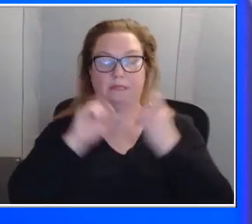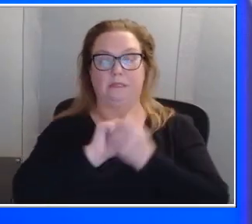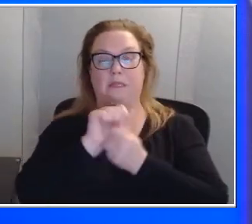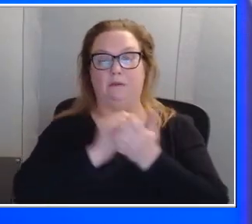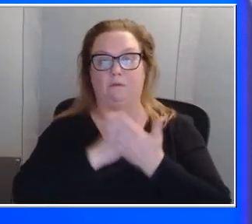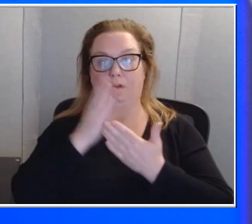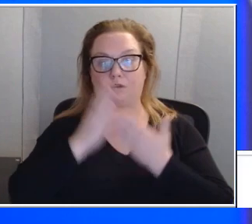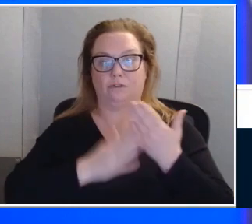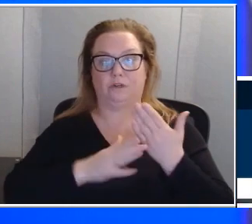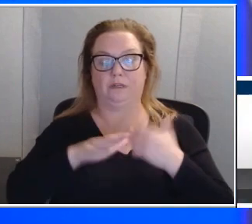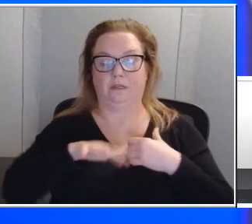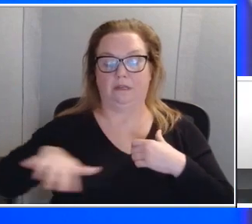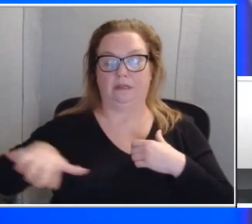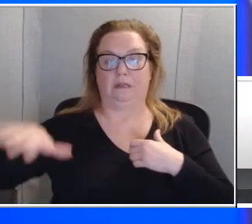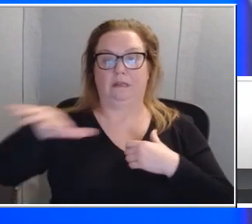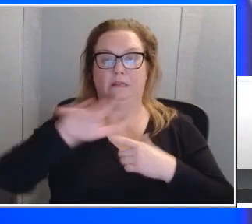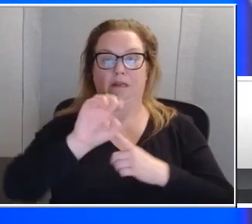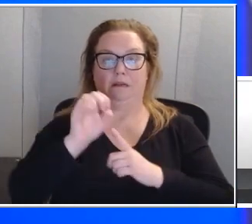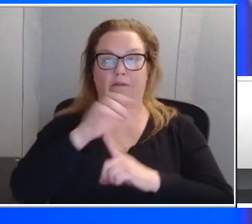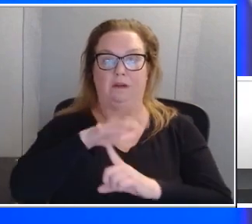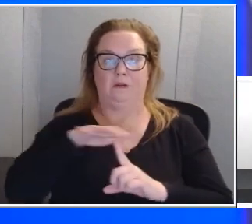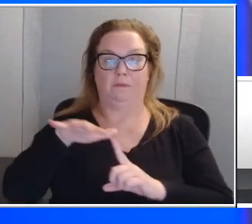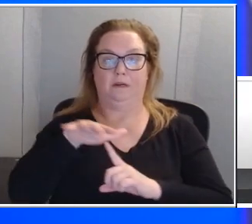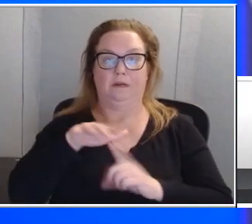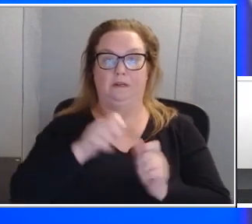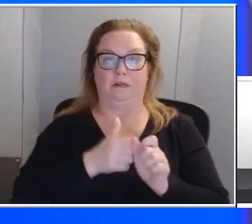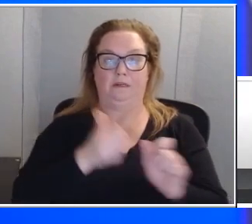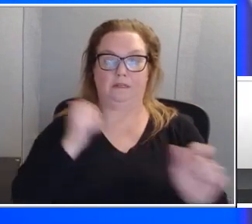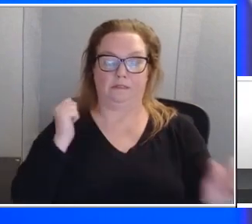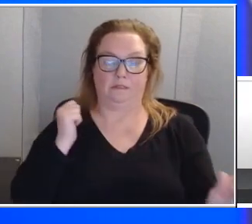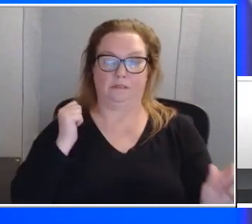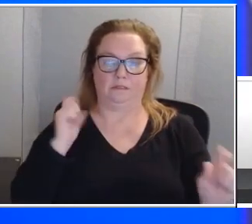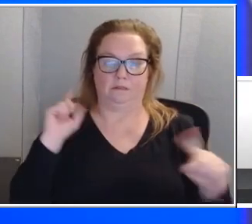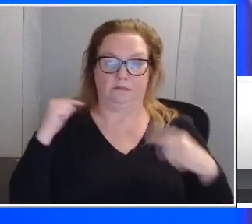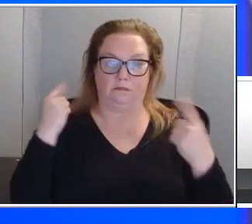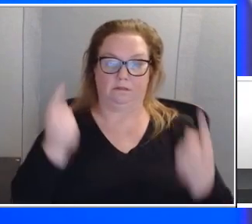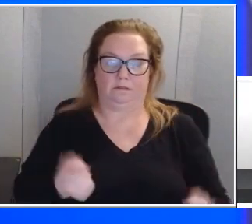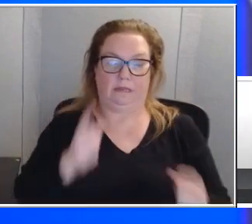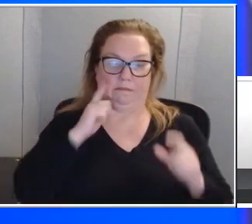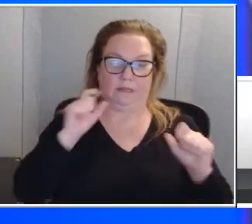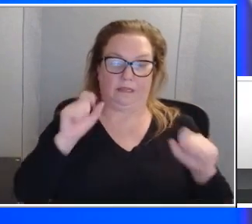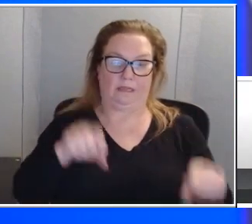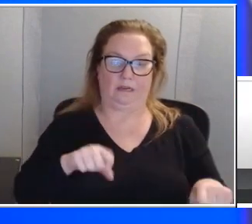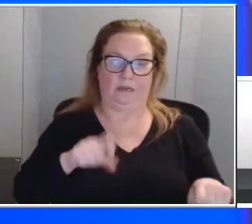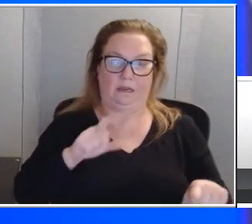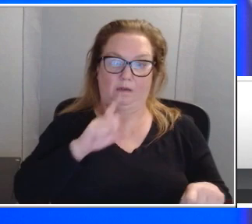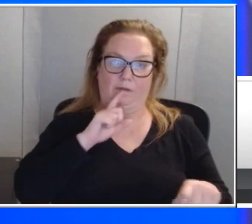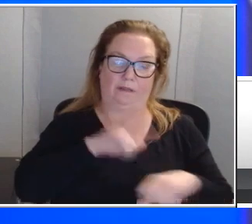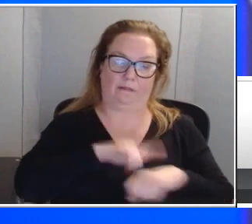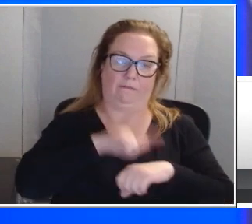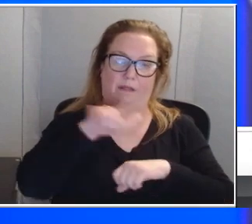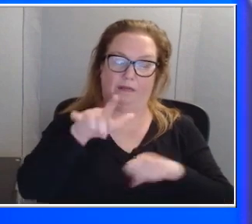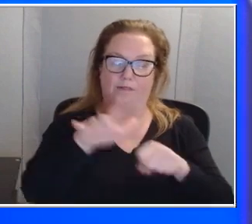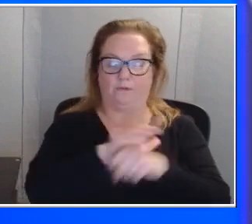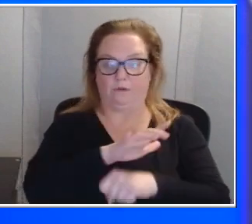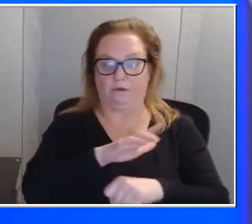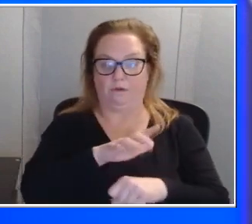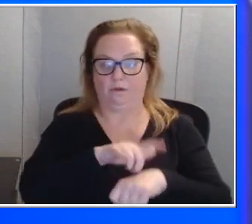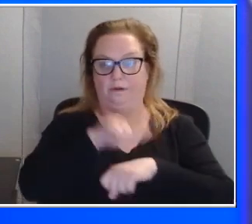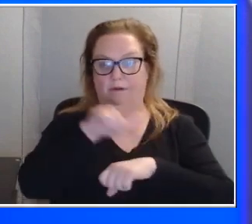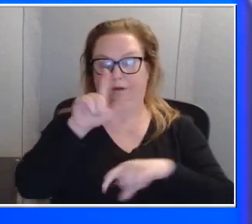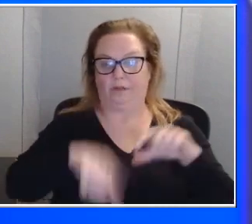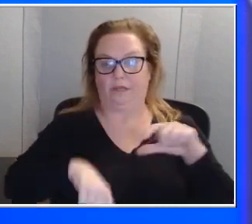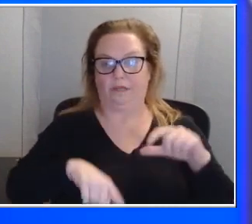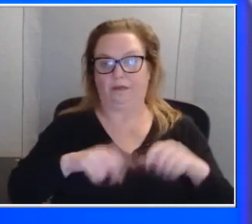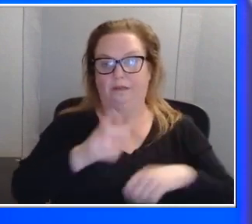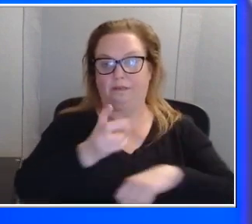the environment around us, and distance oneself if they can. I realize if a flight is full and you're in midair, it's a little hard to